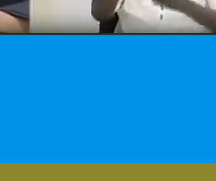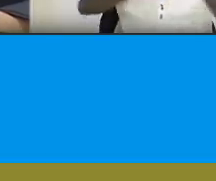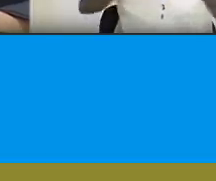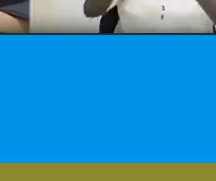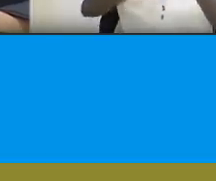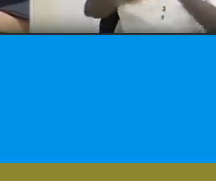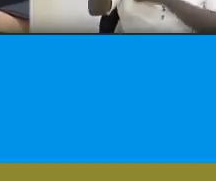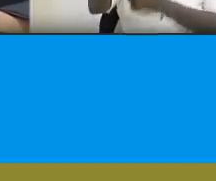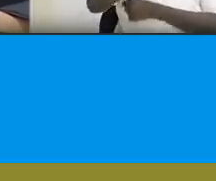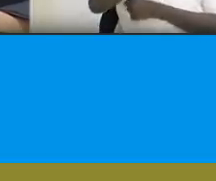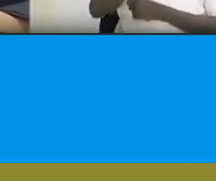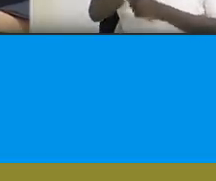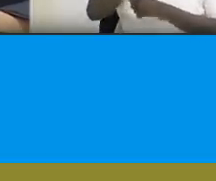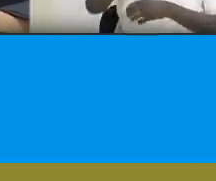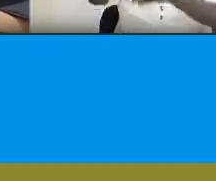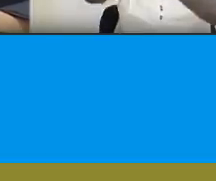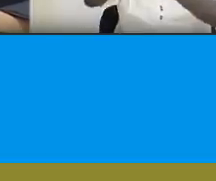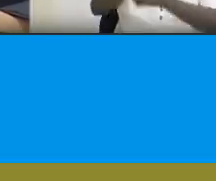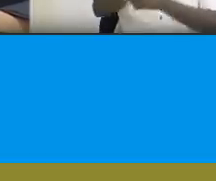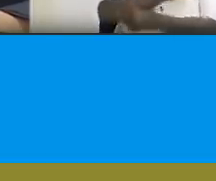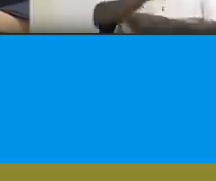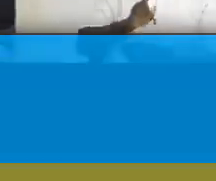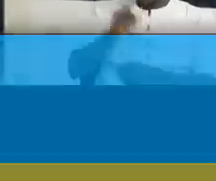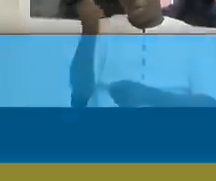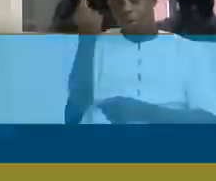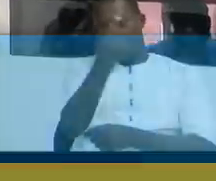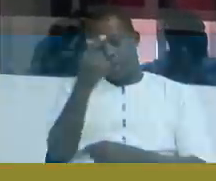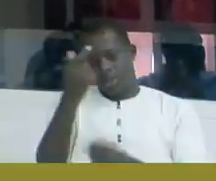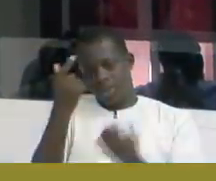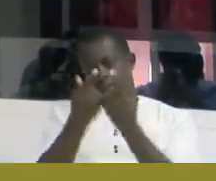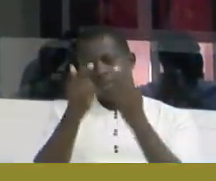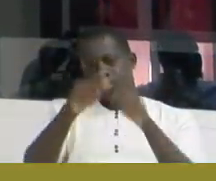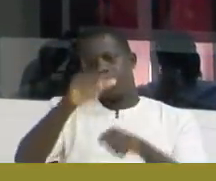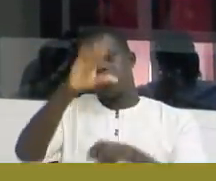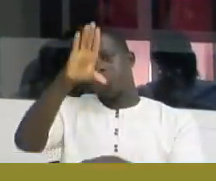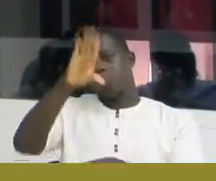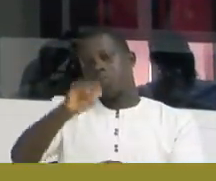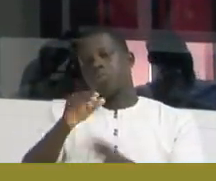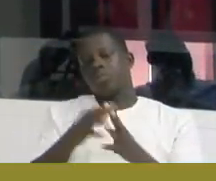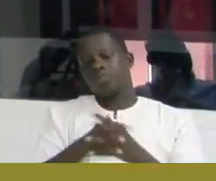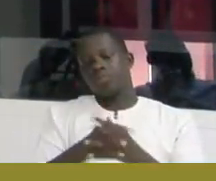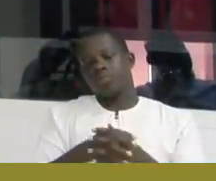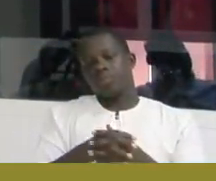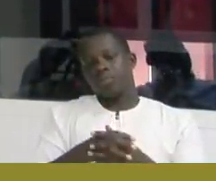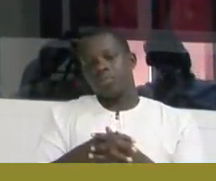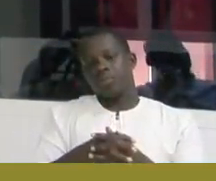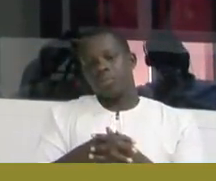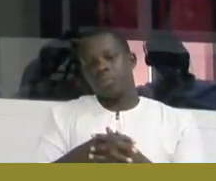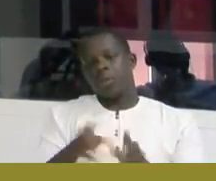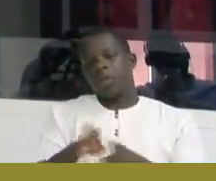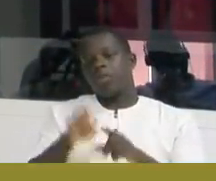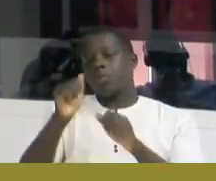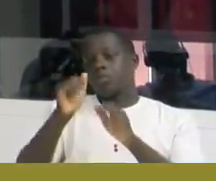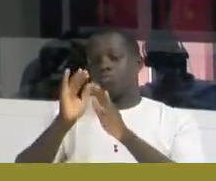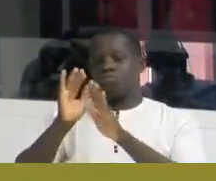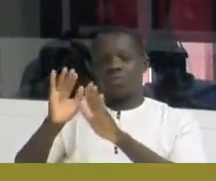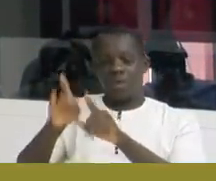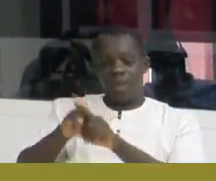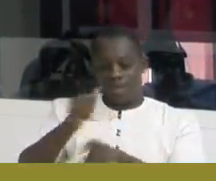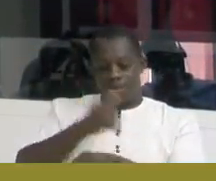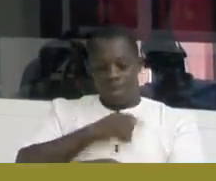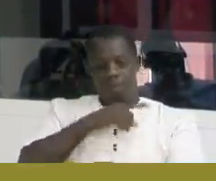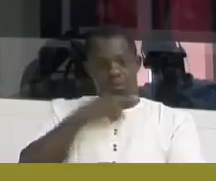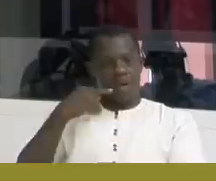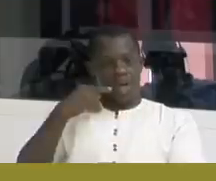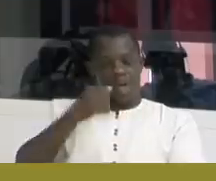getting them was the only thing that I could do. Couldn't it have waited? Waited. My mother, my